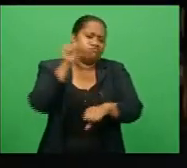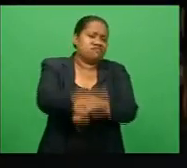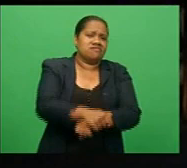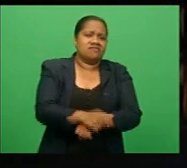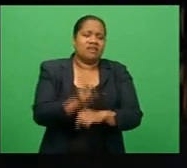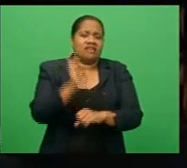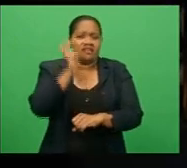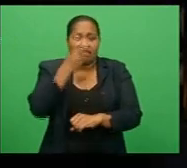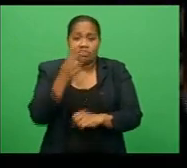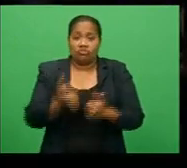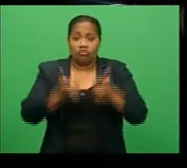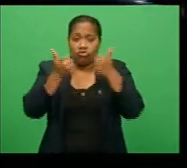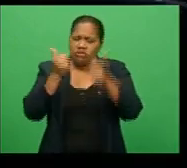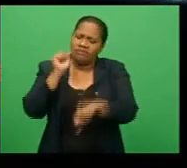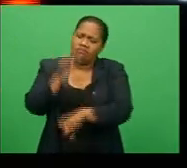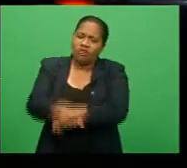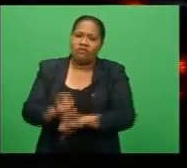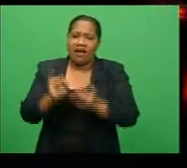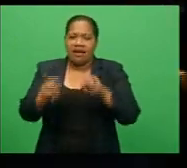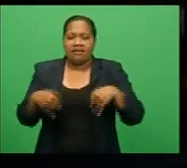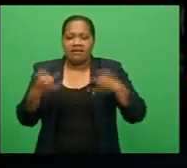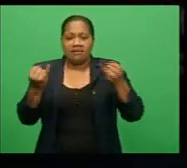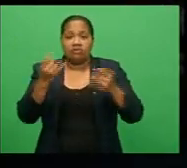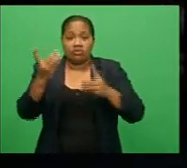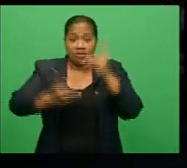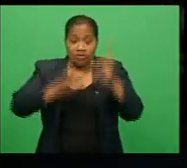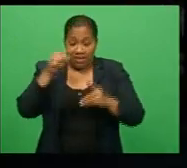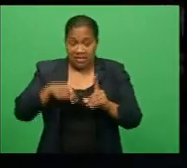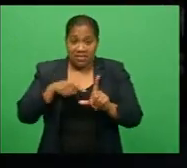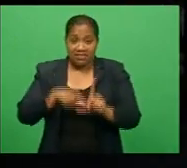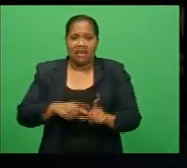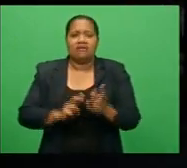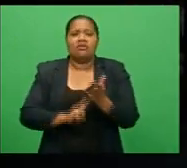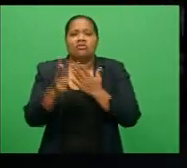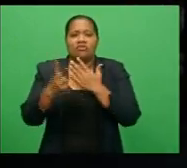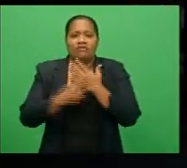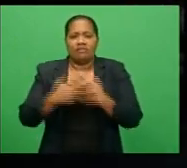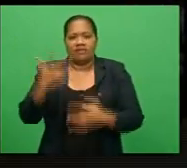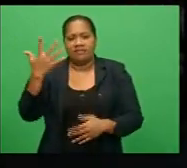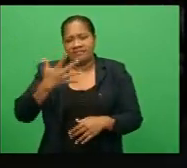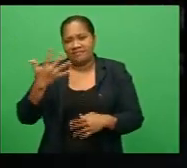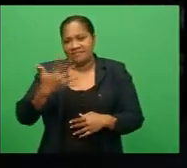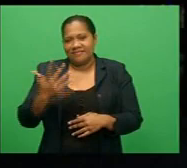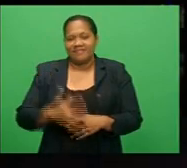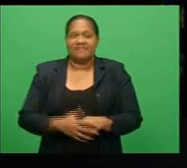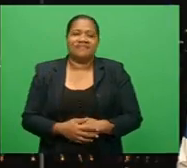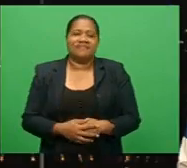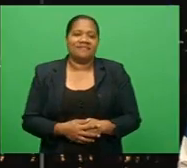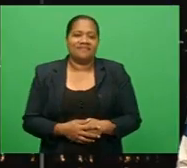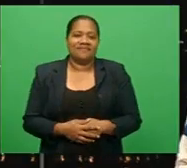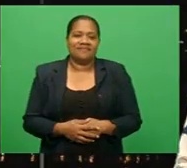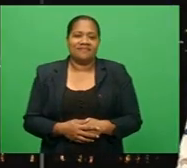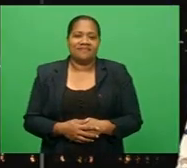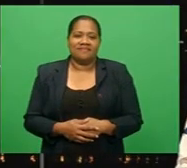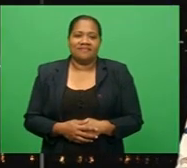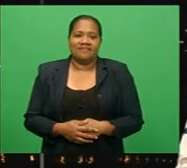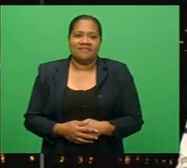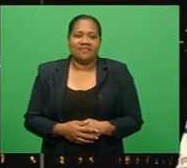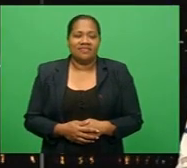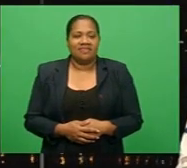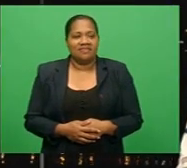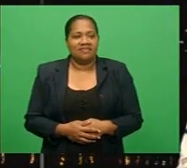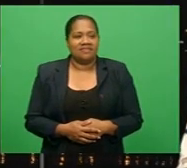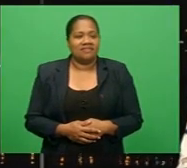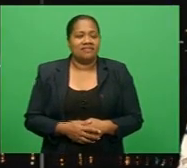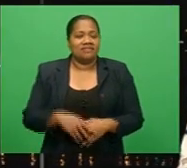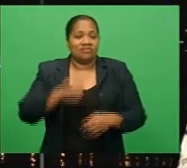over ignorance. Diwali this year falls on November 15th. Pranita Prakash, FBC News. Struggles will be a thing